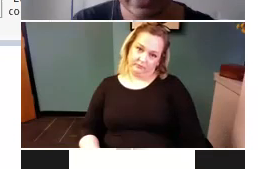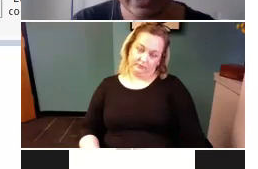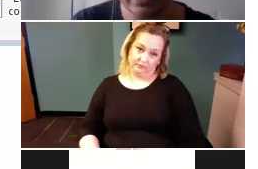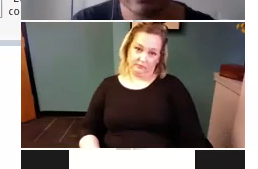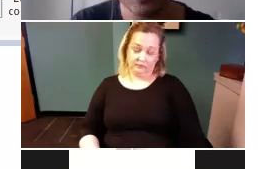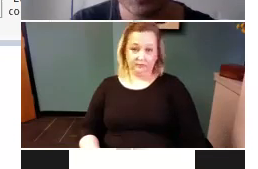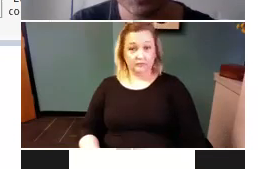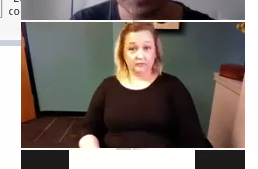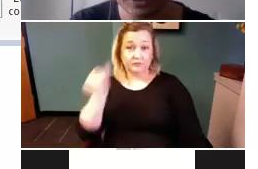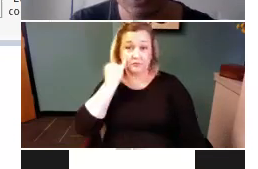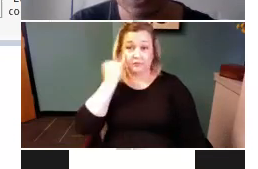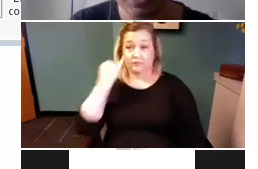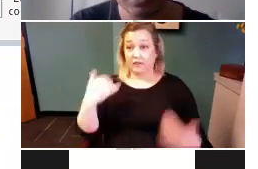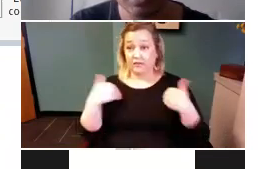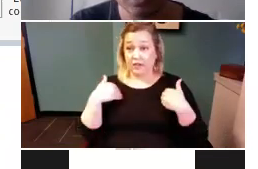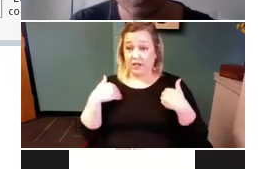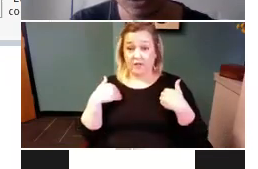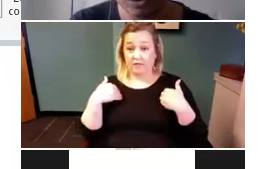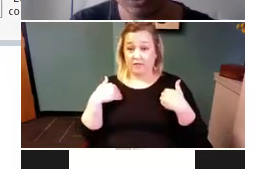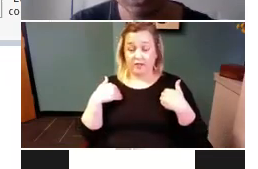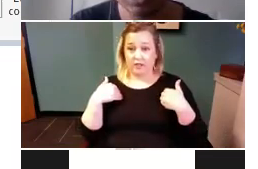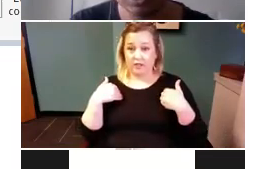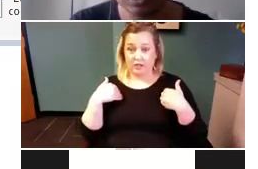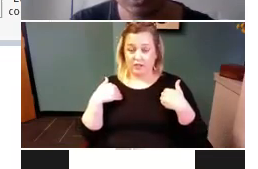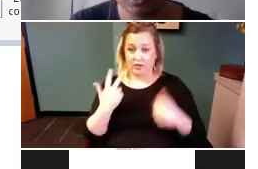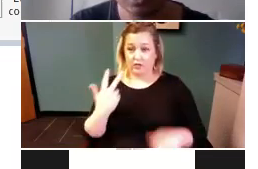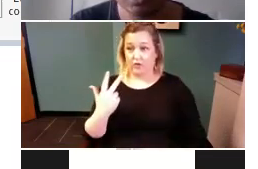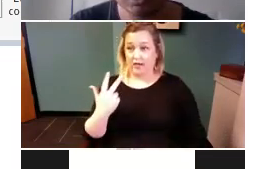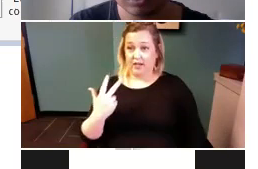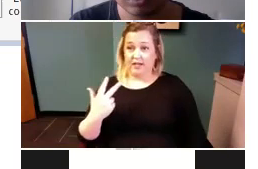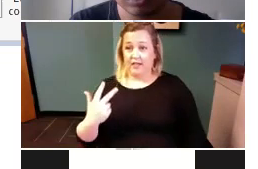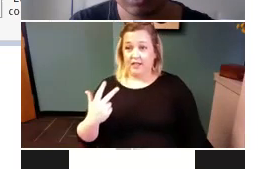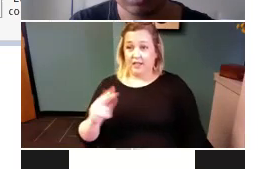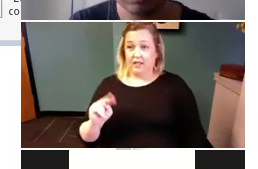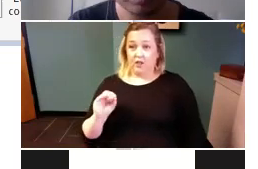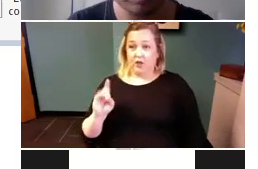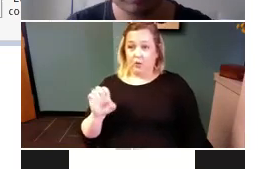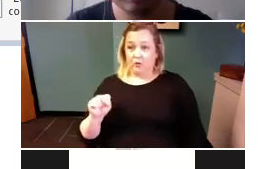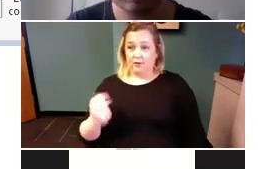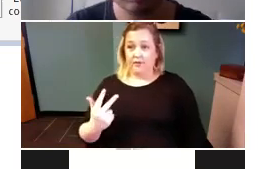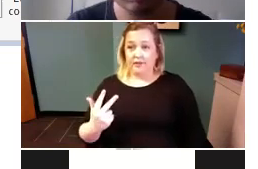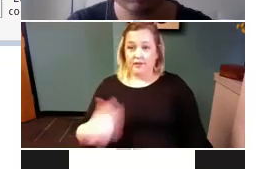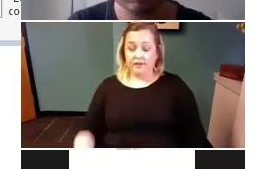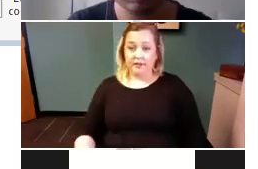Let's say I have 3 nodes, 1, 2,